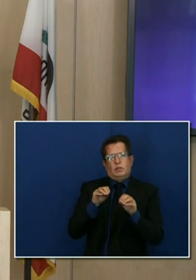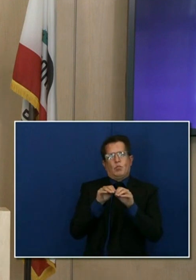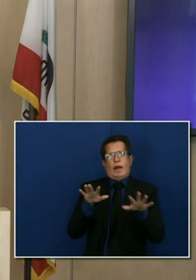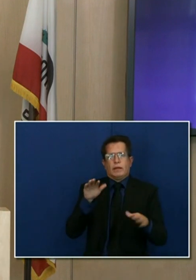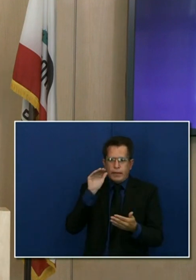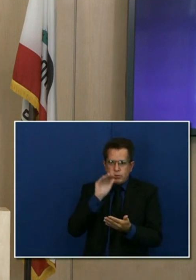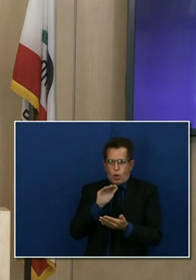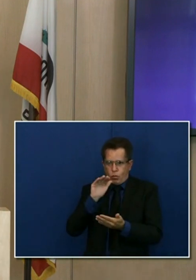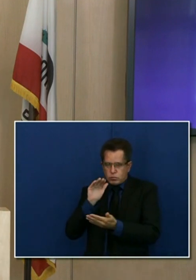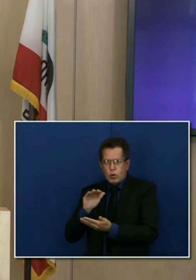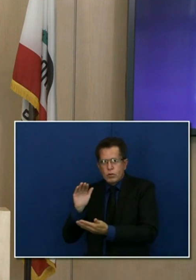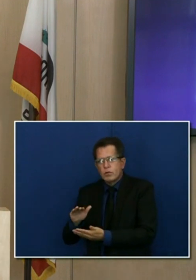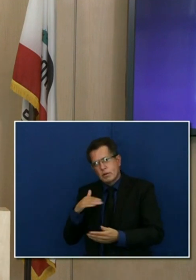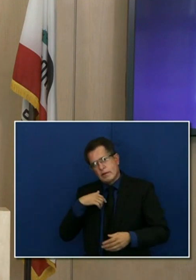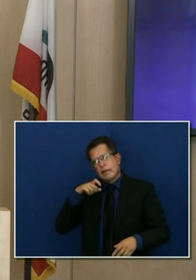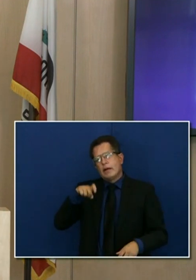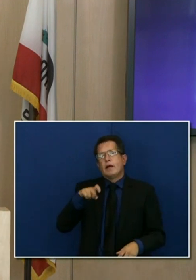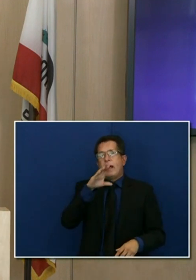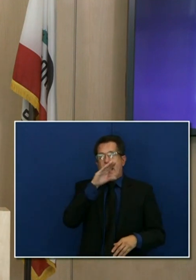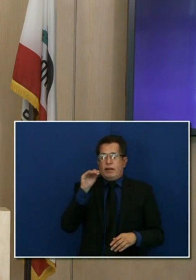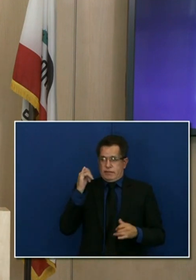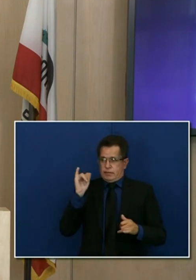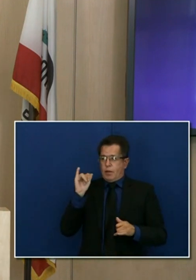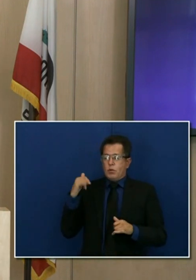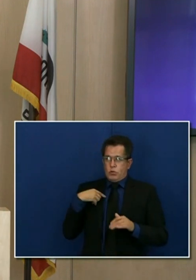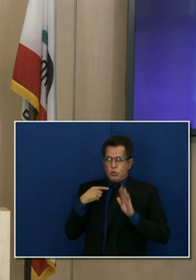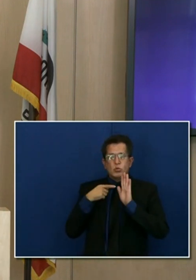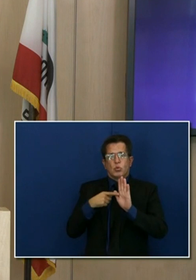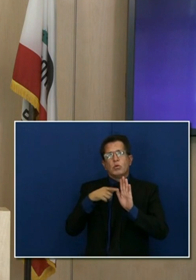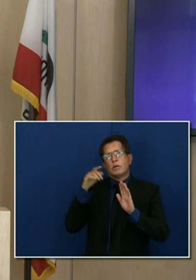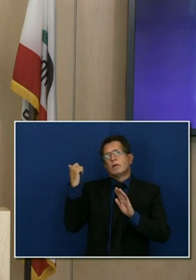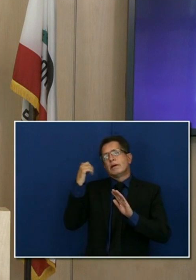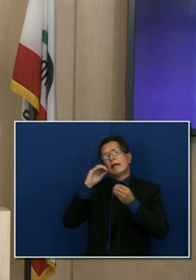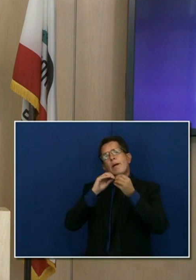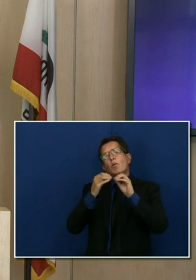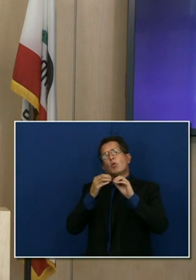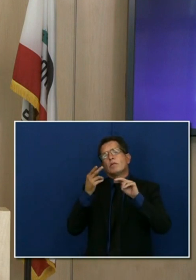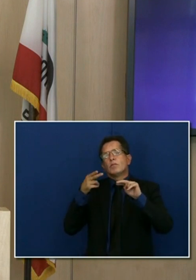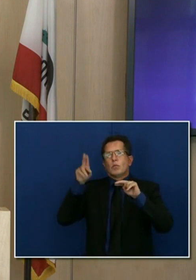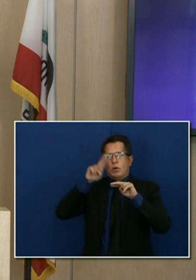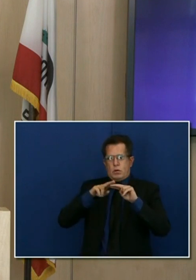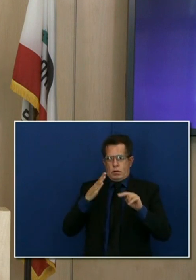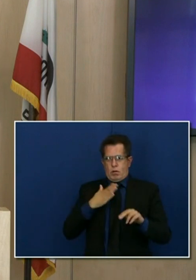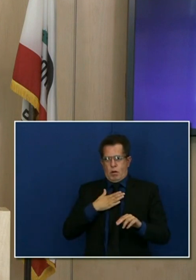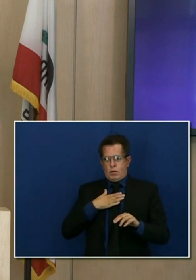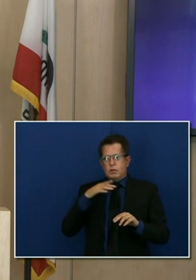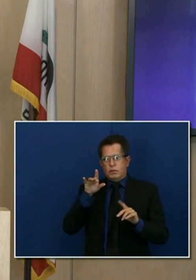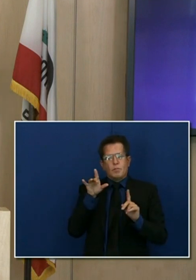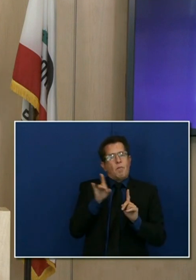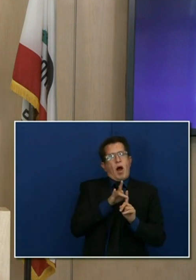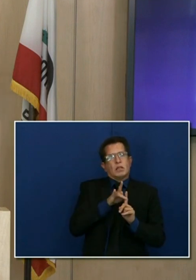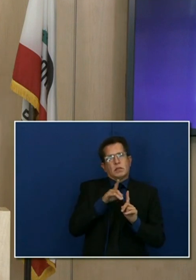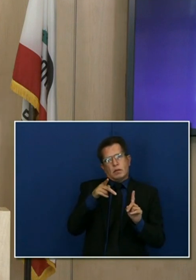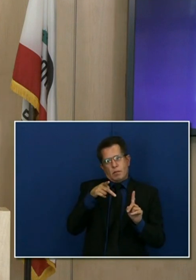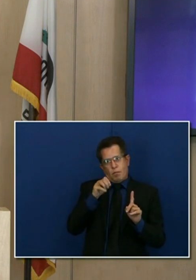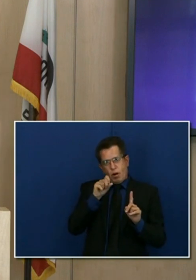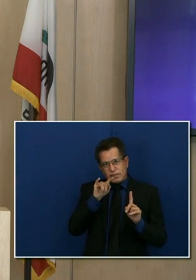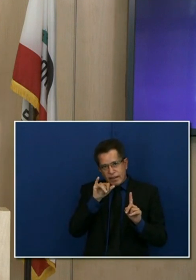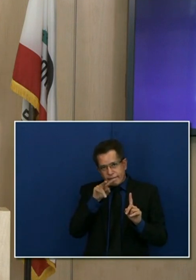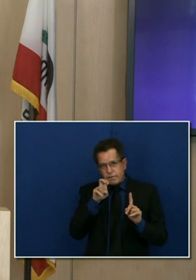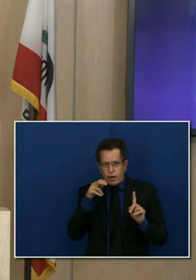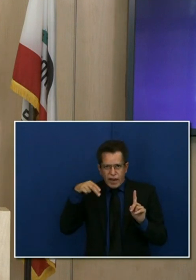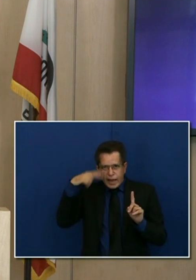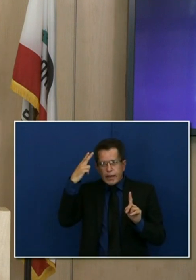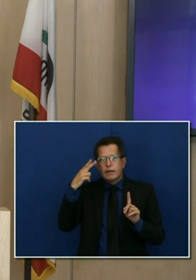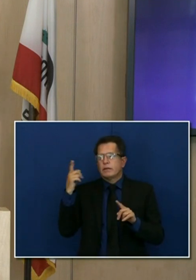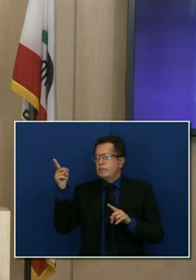In addition to increase in case count, I'll show you in the slides in a minute, a slight uptick in increase in our percentage of positivity and a slight uptick